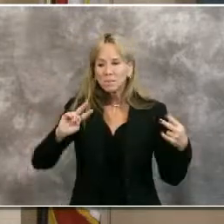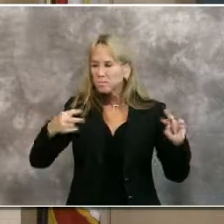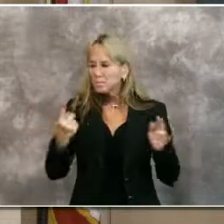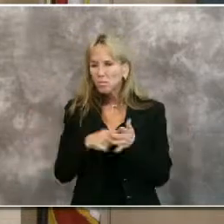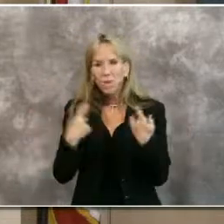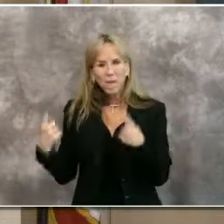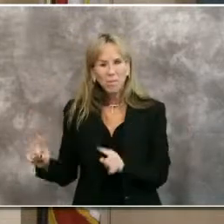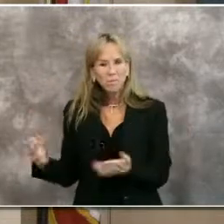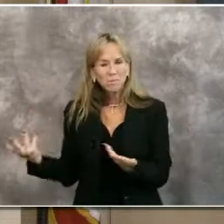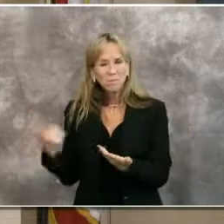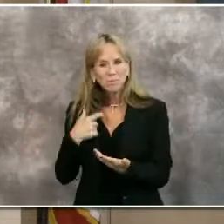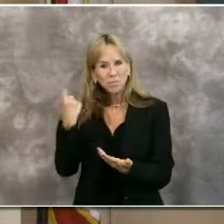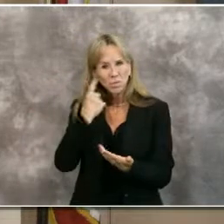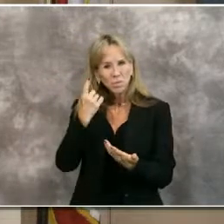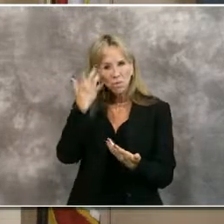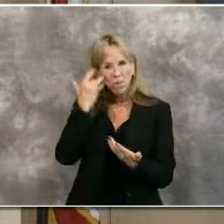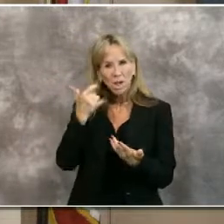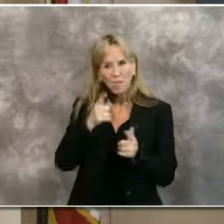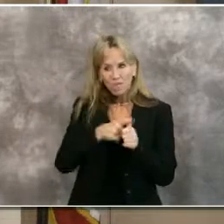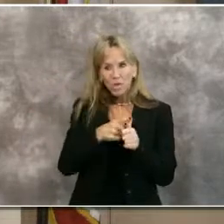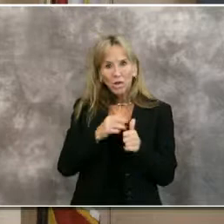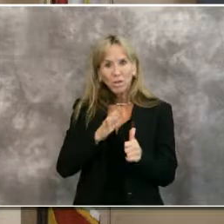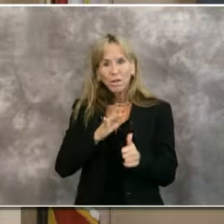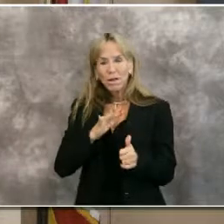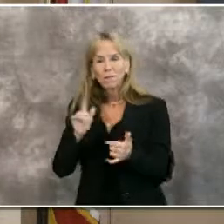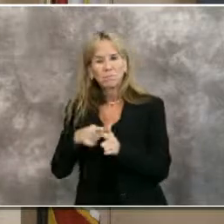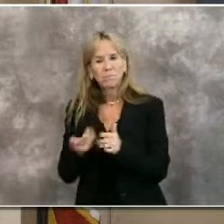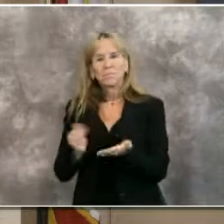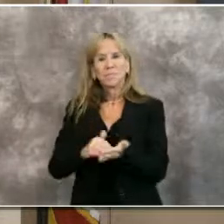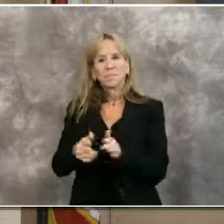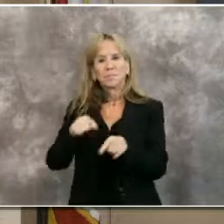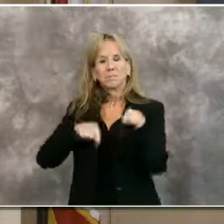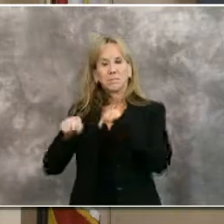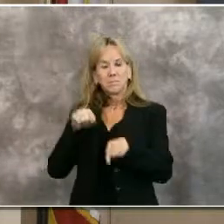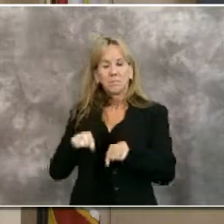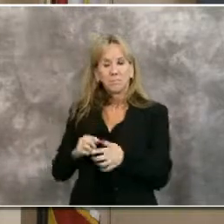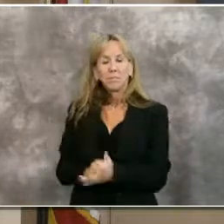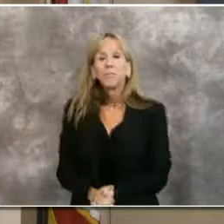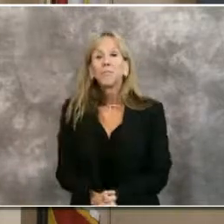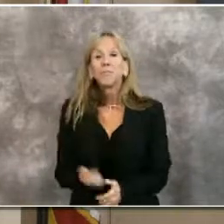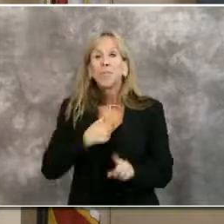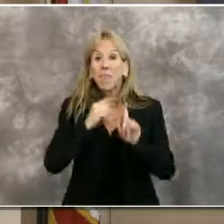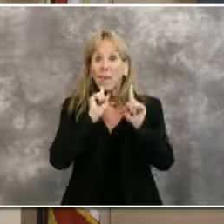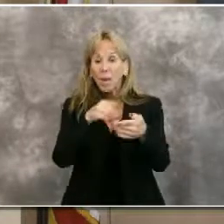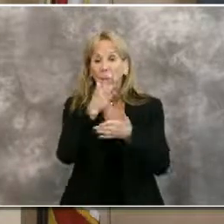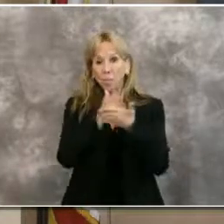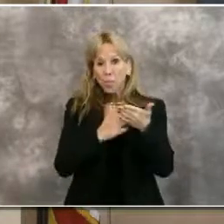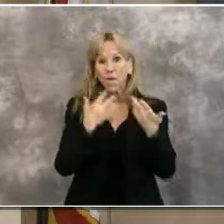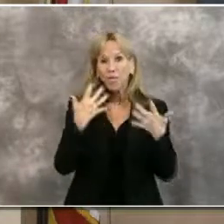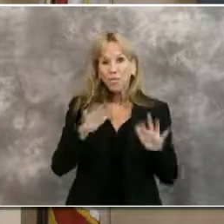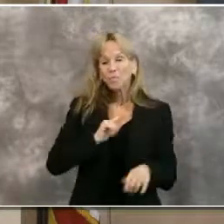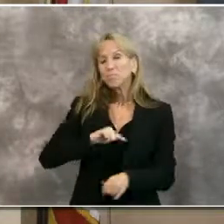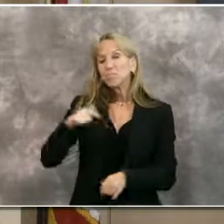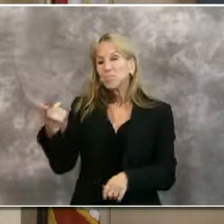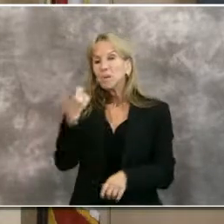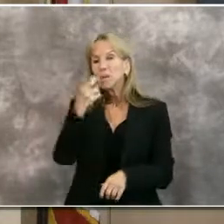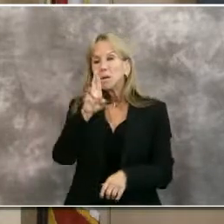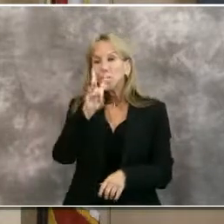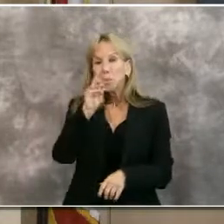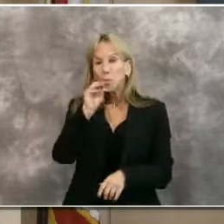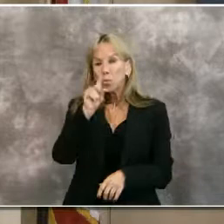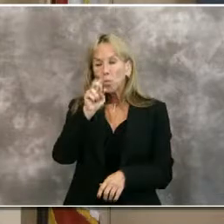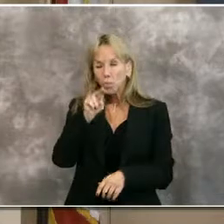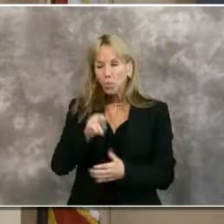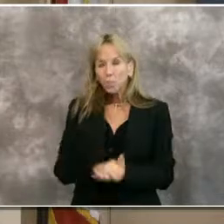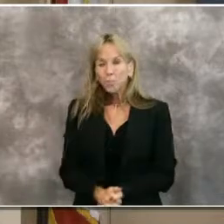What is causing that reversal of trend there? Yeah, I'll take part of it and then also give it to Dr. Wooten. So the goal, obviously, is to